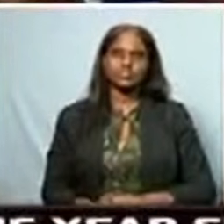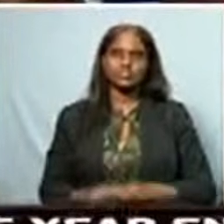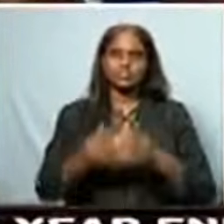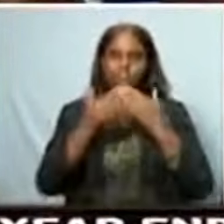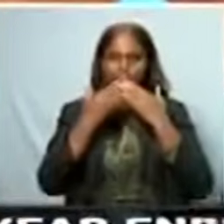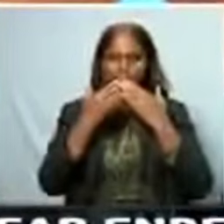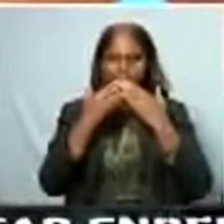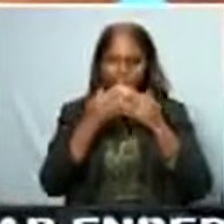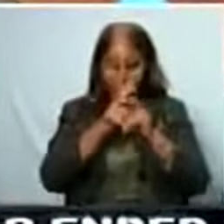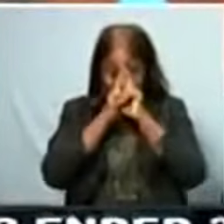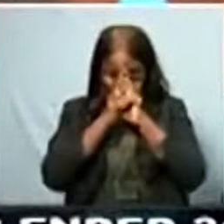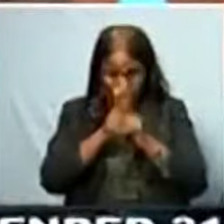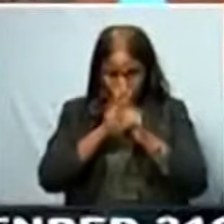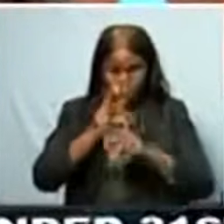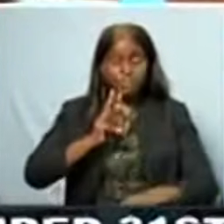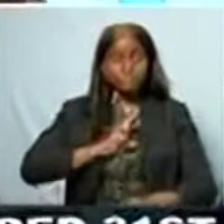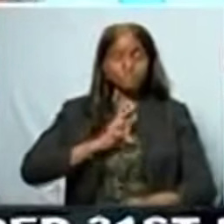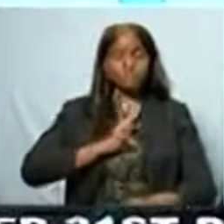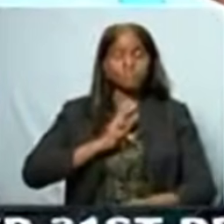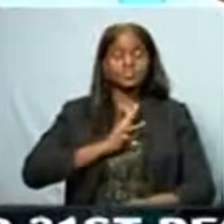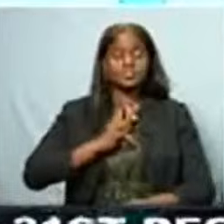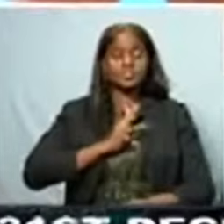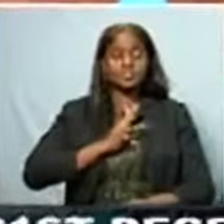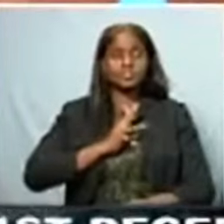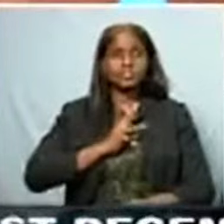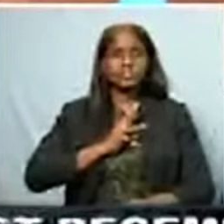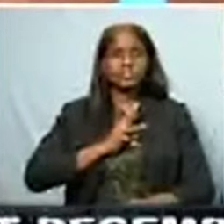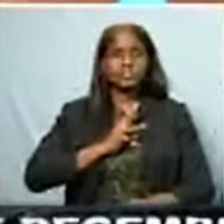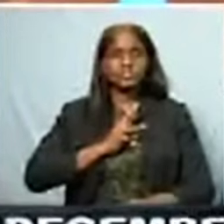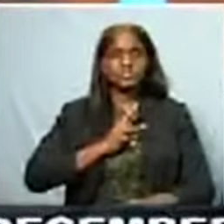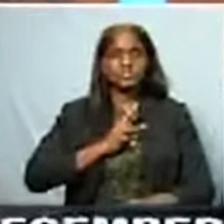Thank you, Honorable Mnyima.